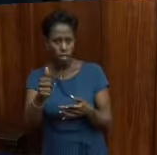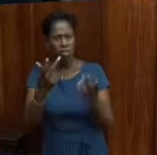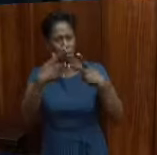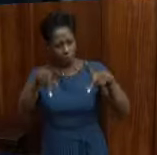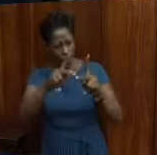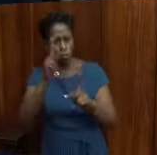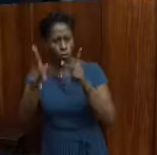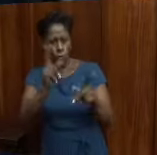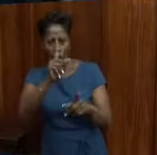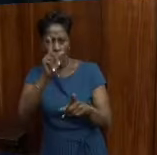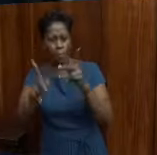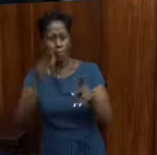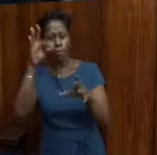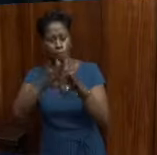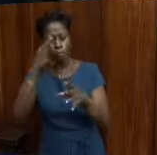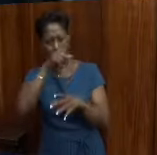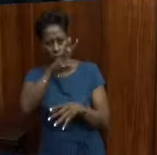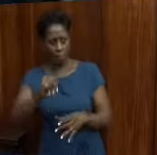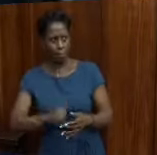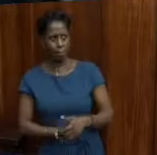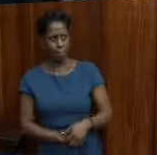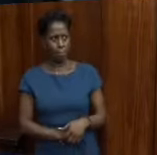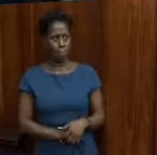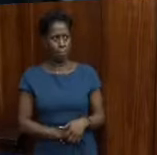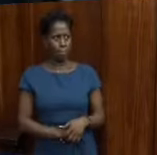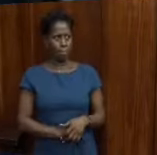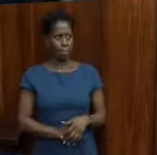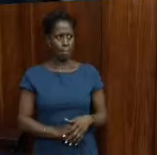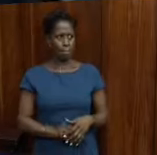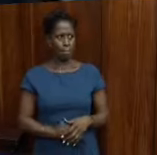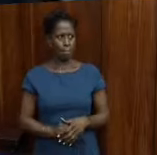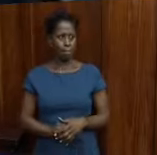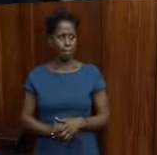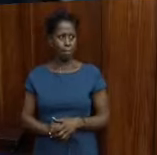Mr. Speaker, the Constituency Development Program is being financed by the